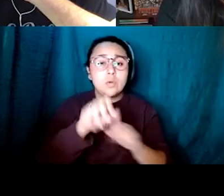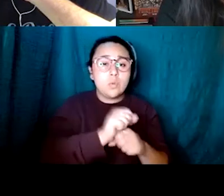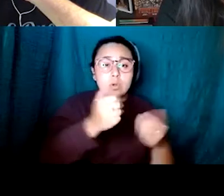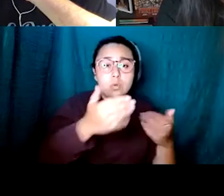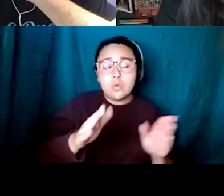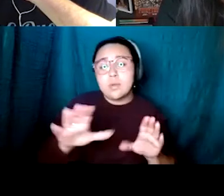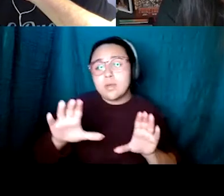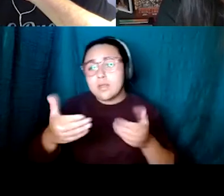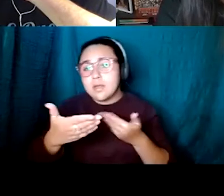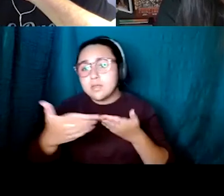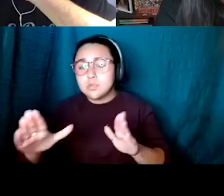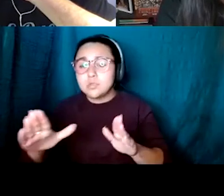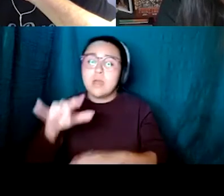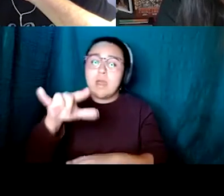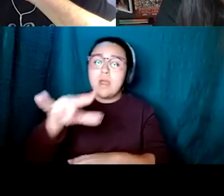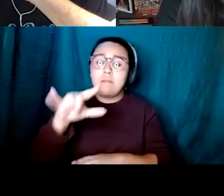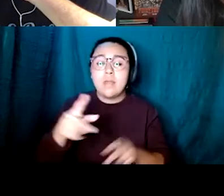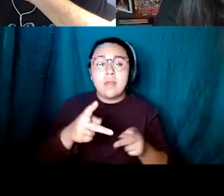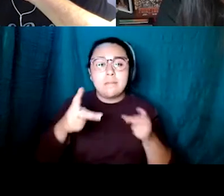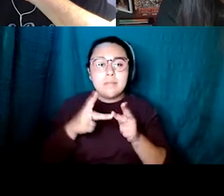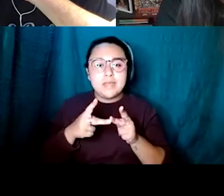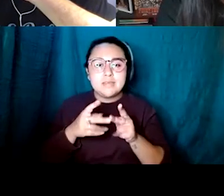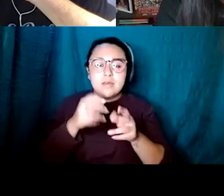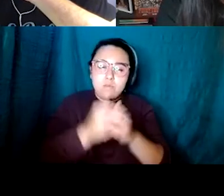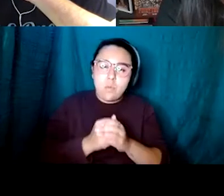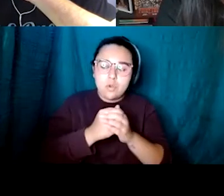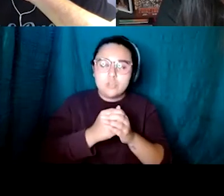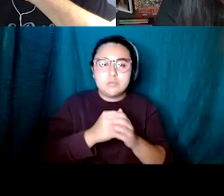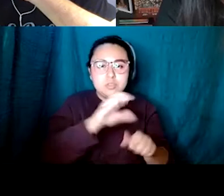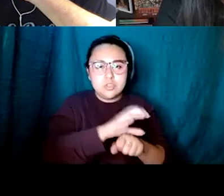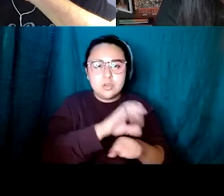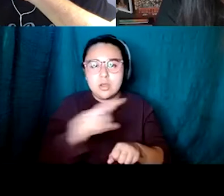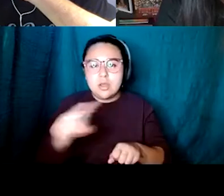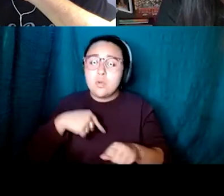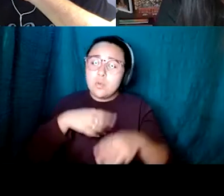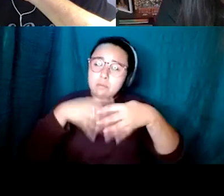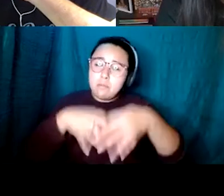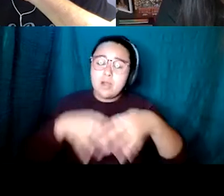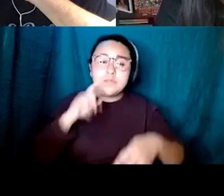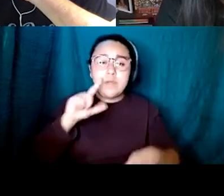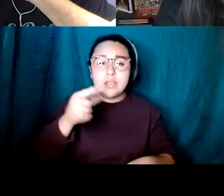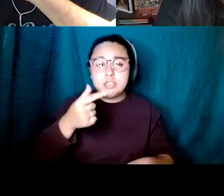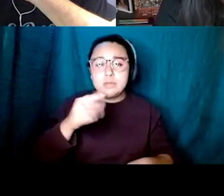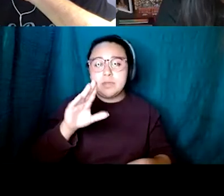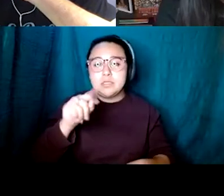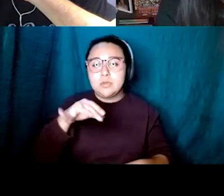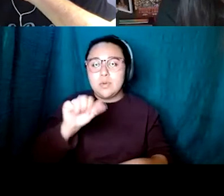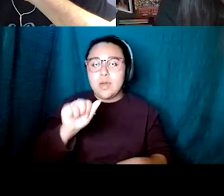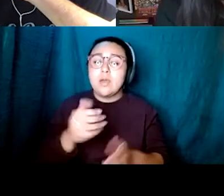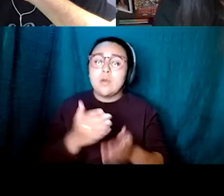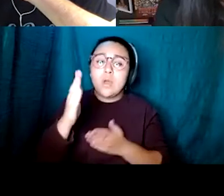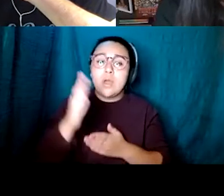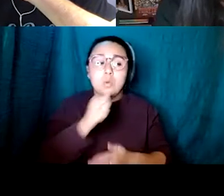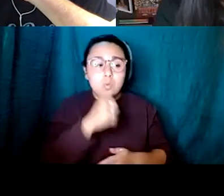airplanes, and places of worship. We've marched on the March for LGBTQ rights. We've marched in the Women's